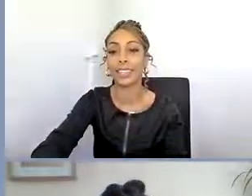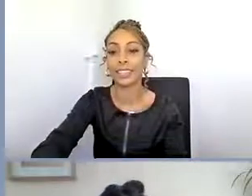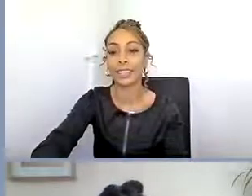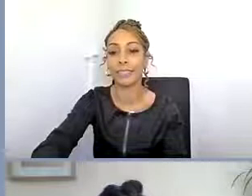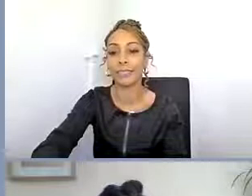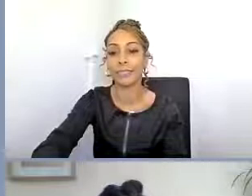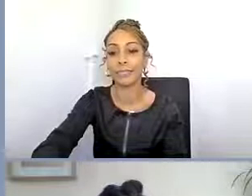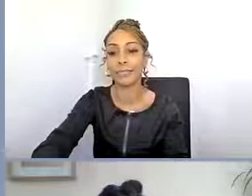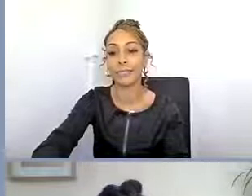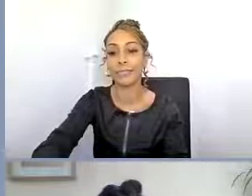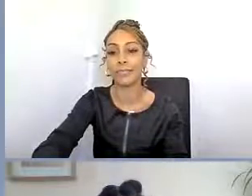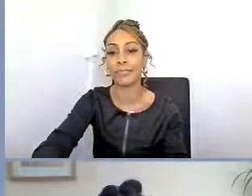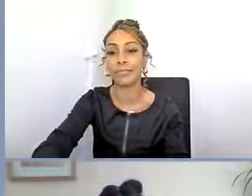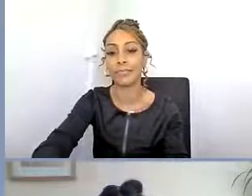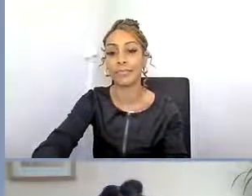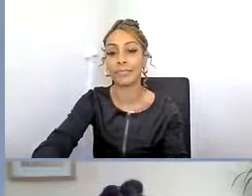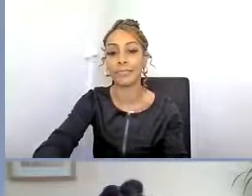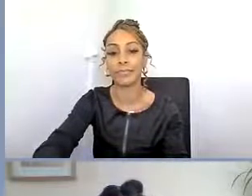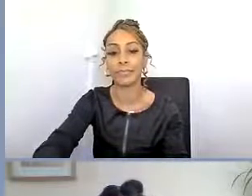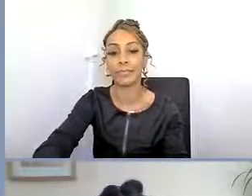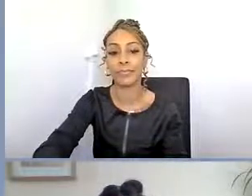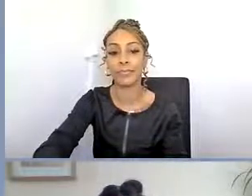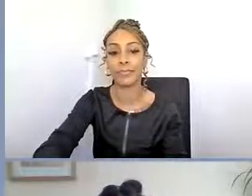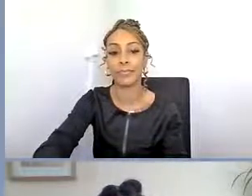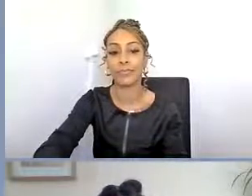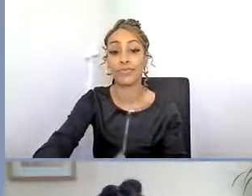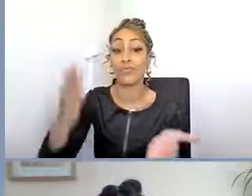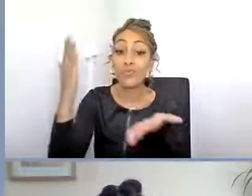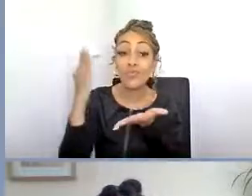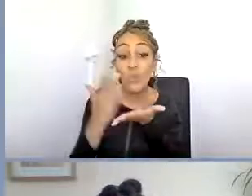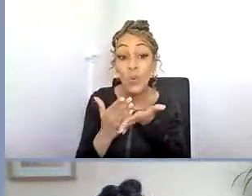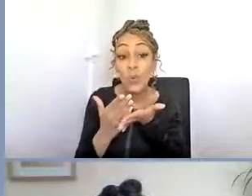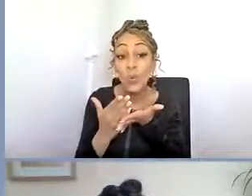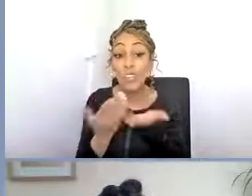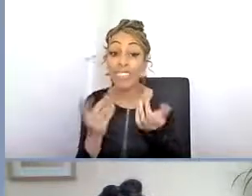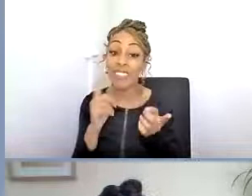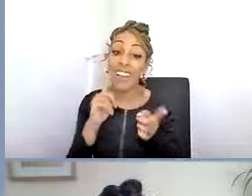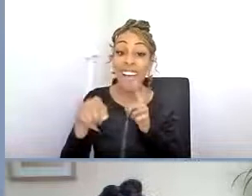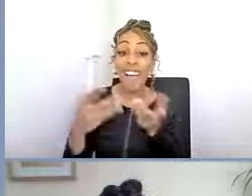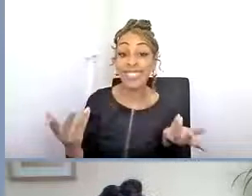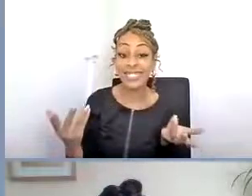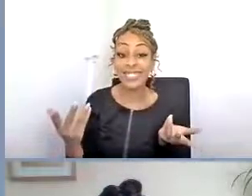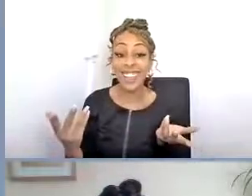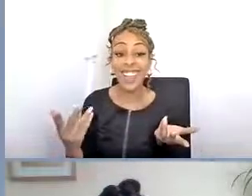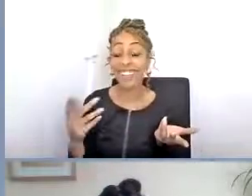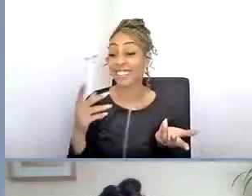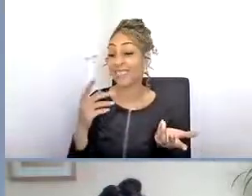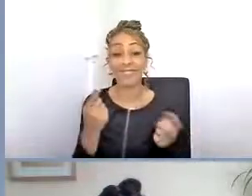truth, you know, the truthful answer is that it really changes. The answer